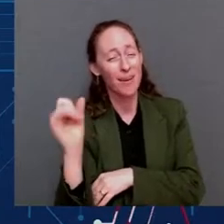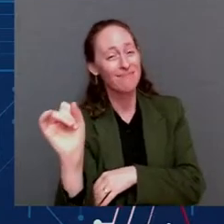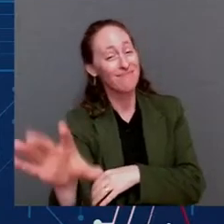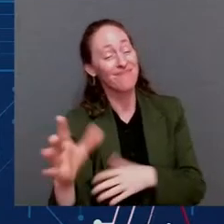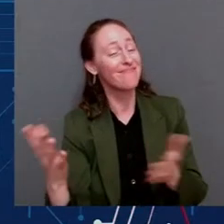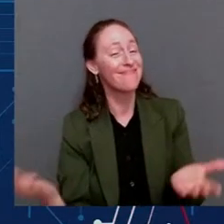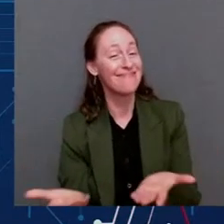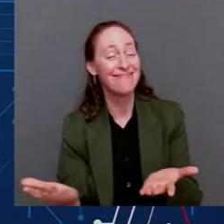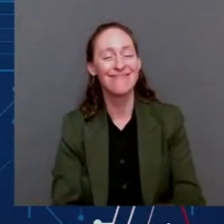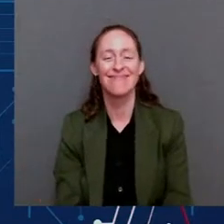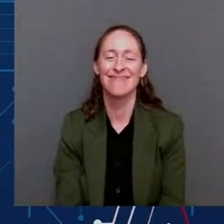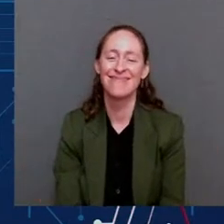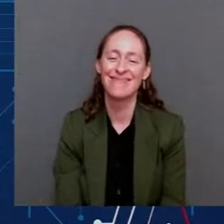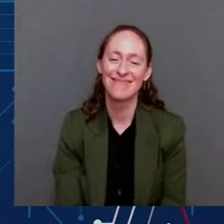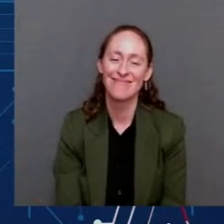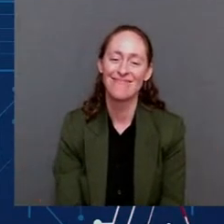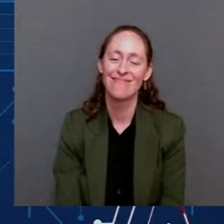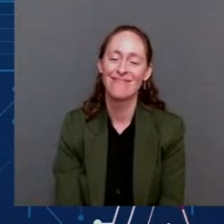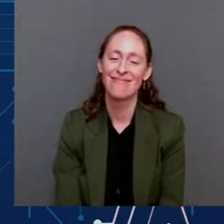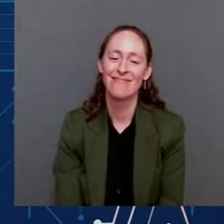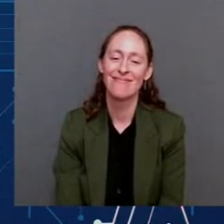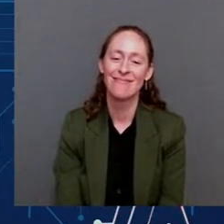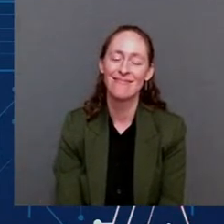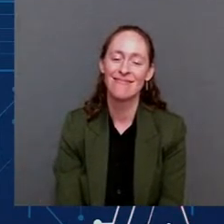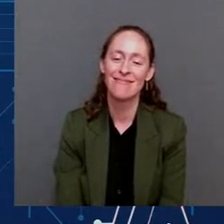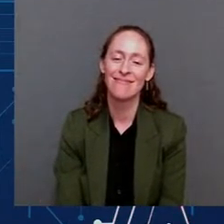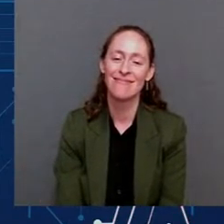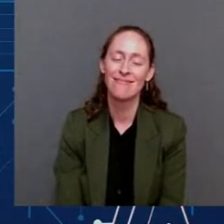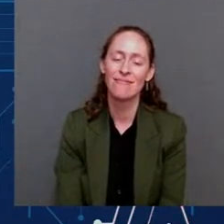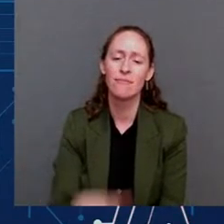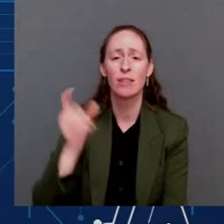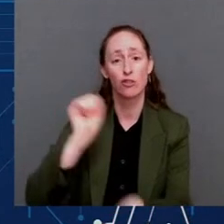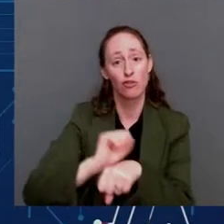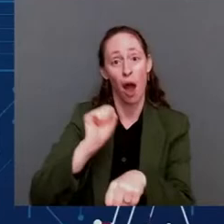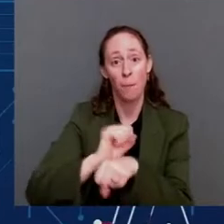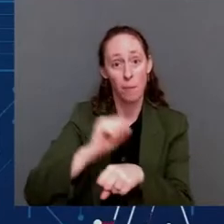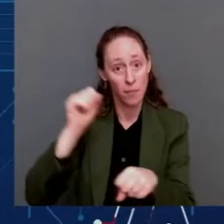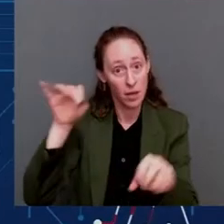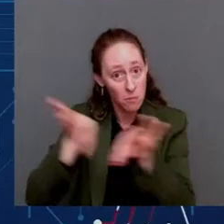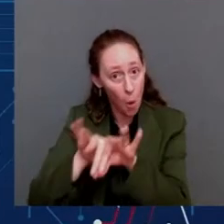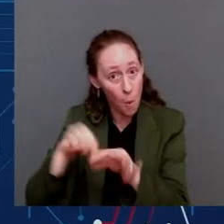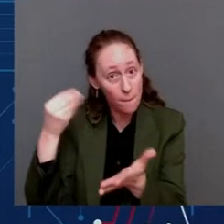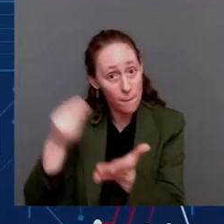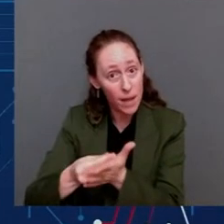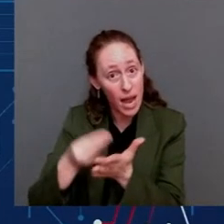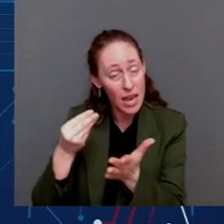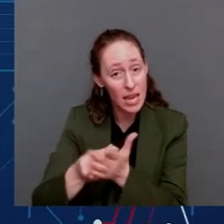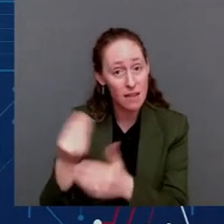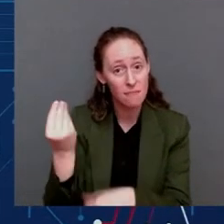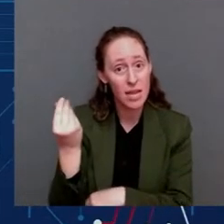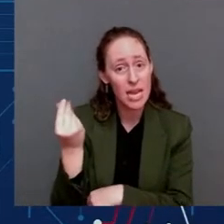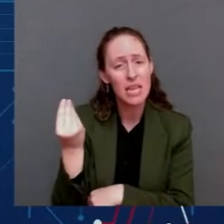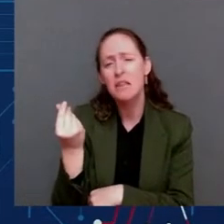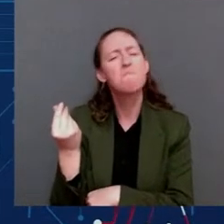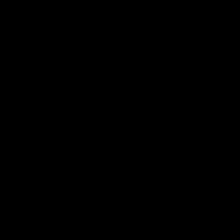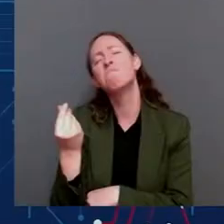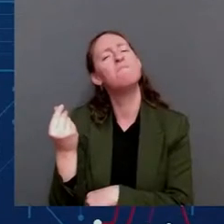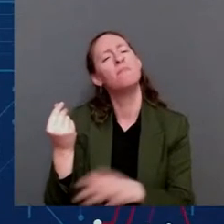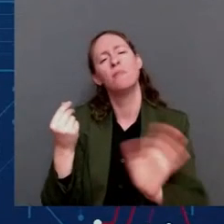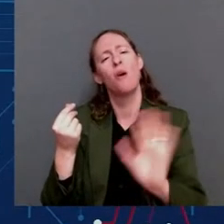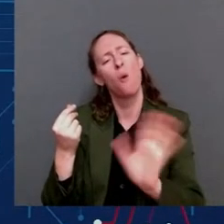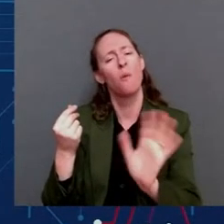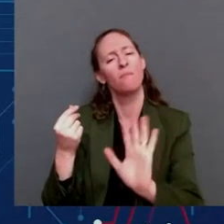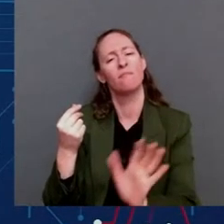about a paycheck. It's about your dignity. It's about respect. It's about being able to have a little bit of breathing room. That's what all these jobs are going to